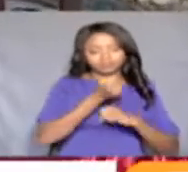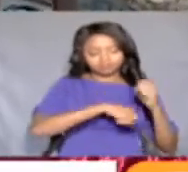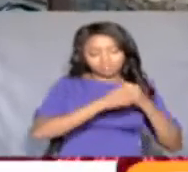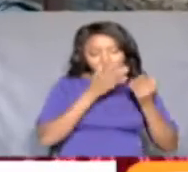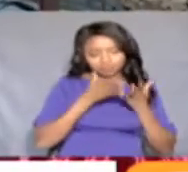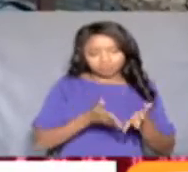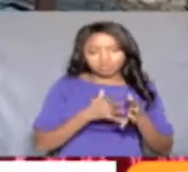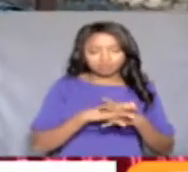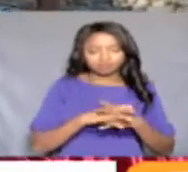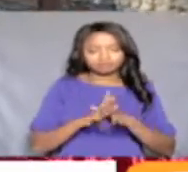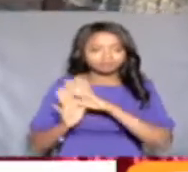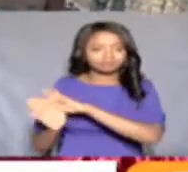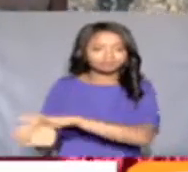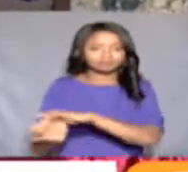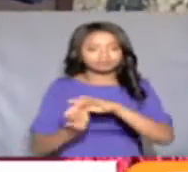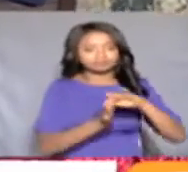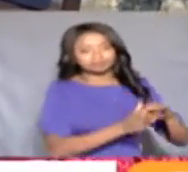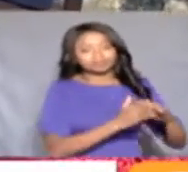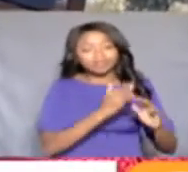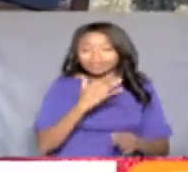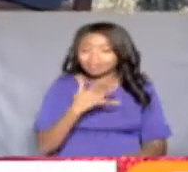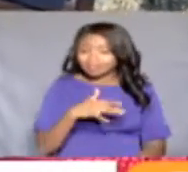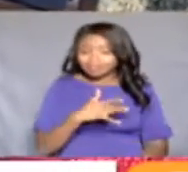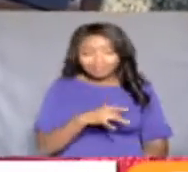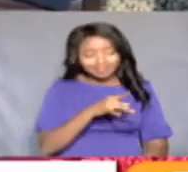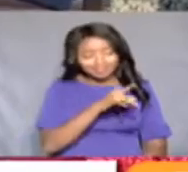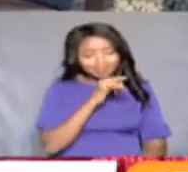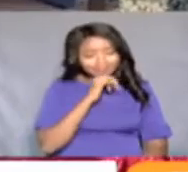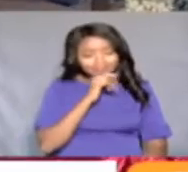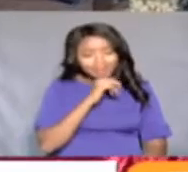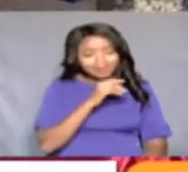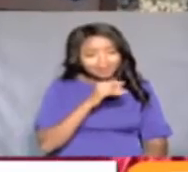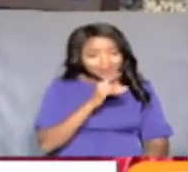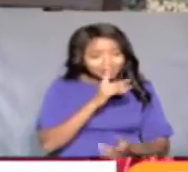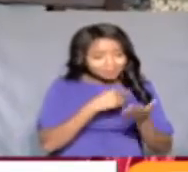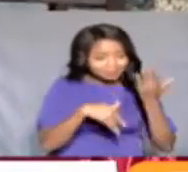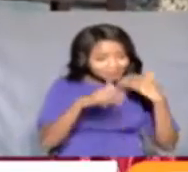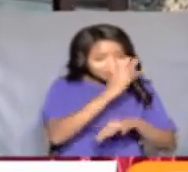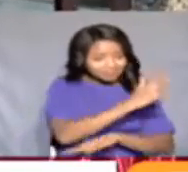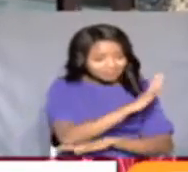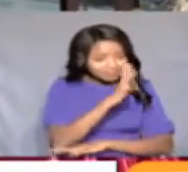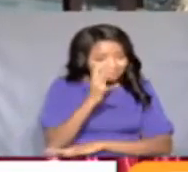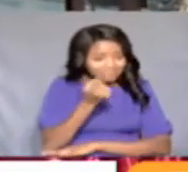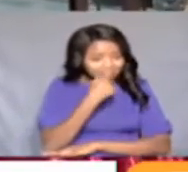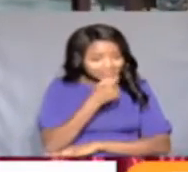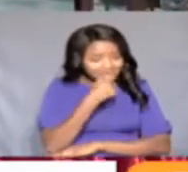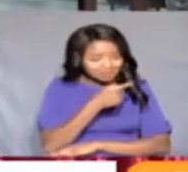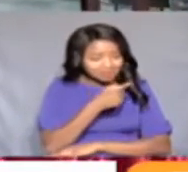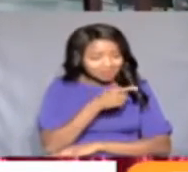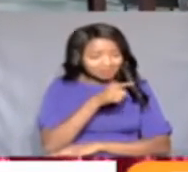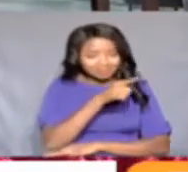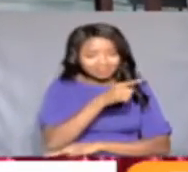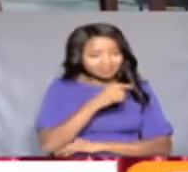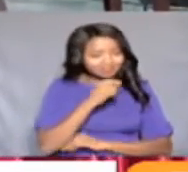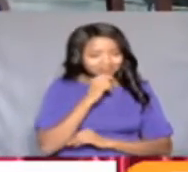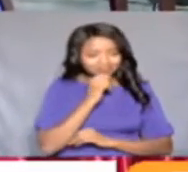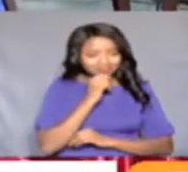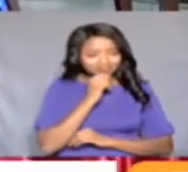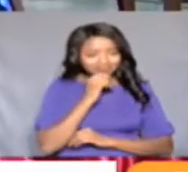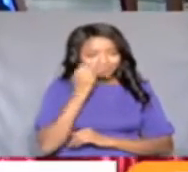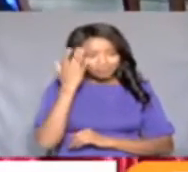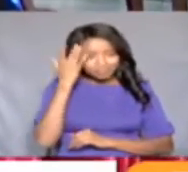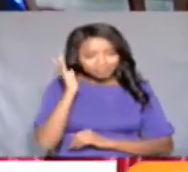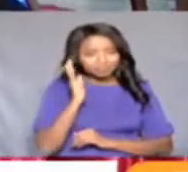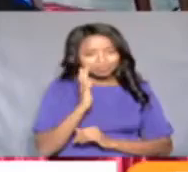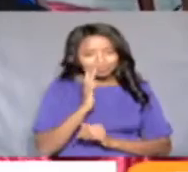it is too late. Yeah. Martin, umeulizwa maswali mengi sana. Sijui utaanza na gani? Kuna nyingine ambayo singependa